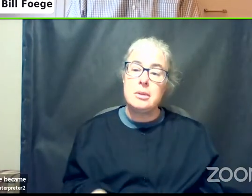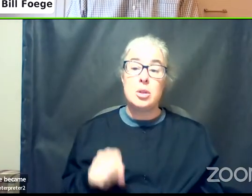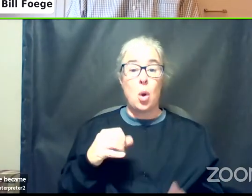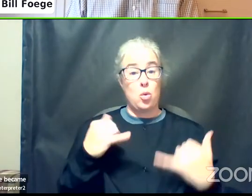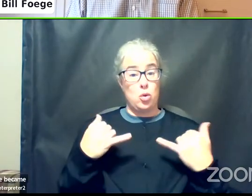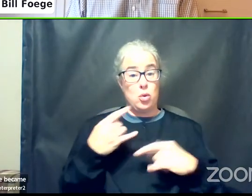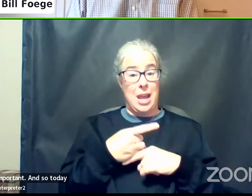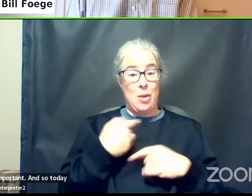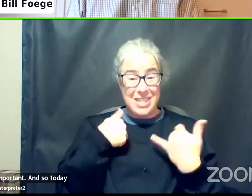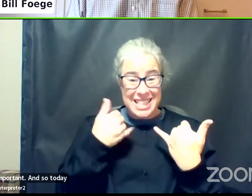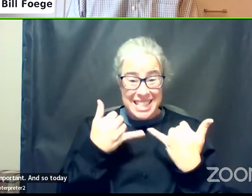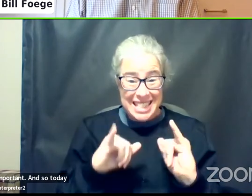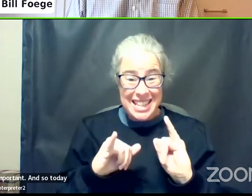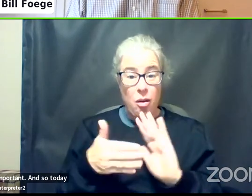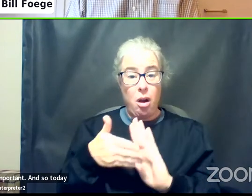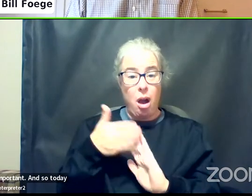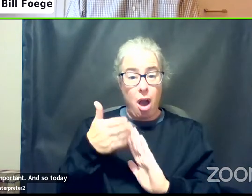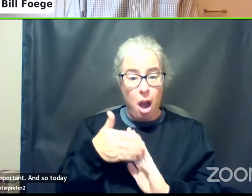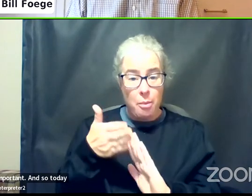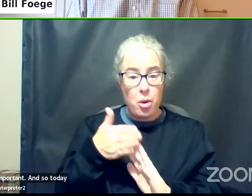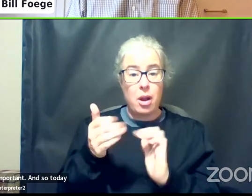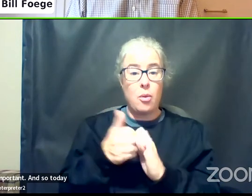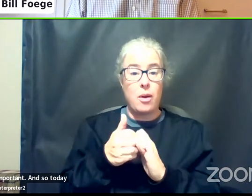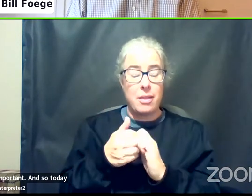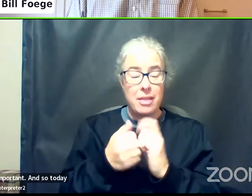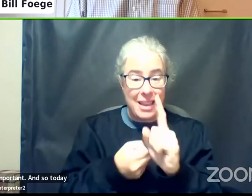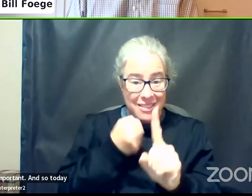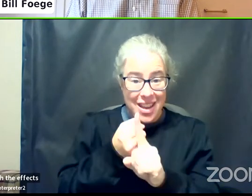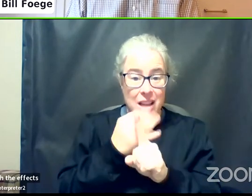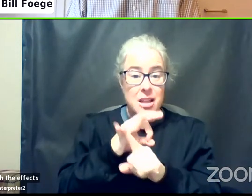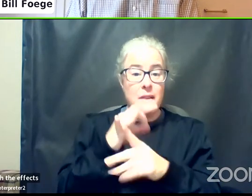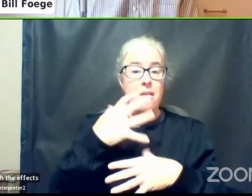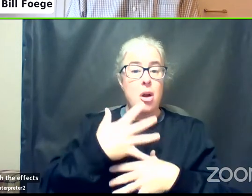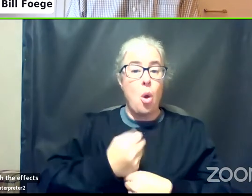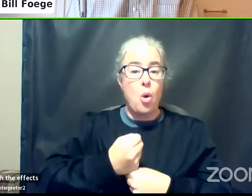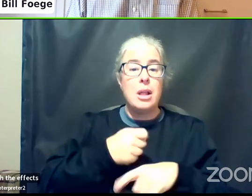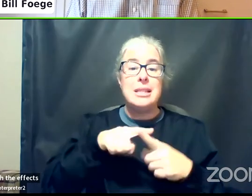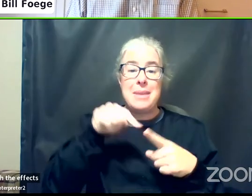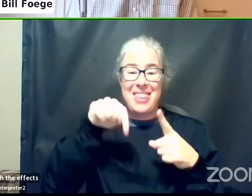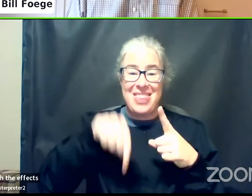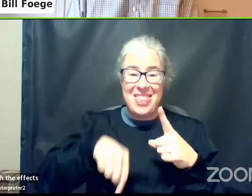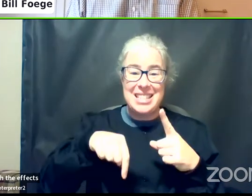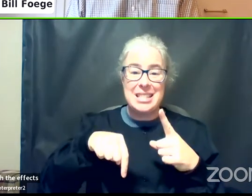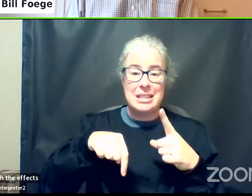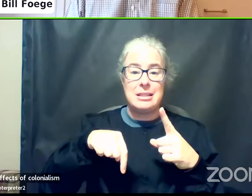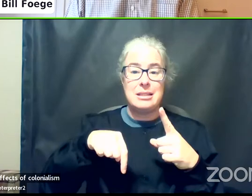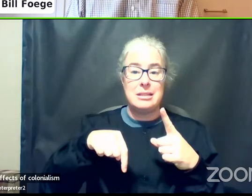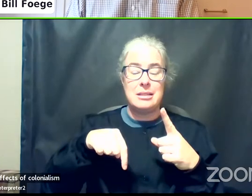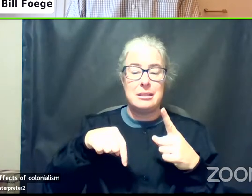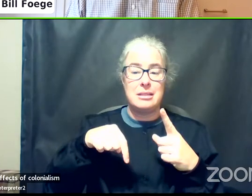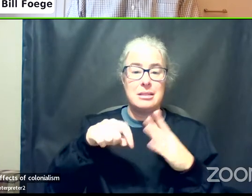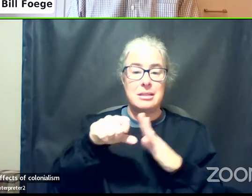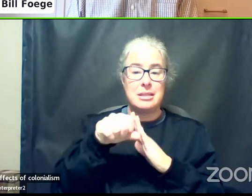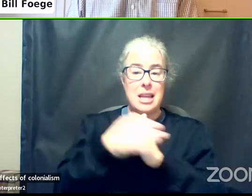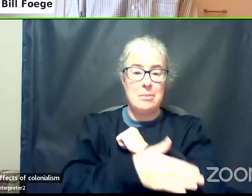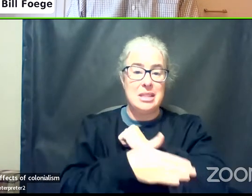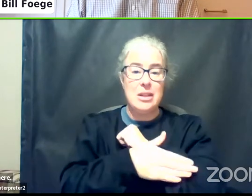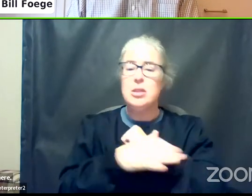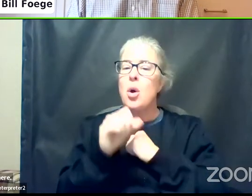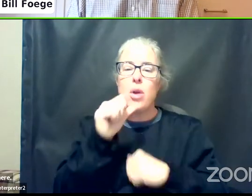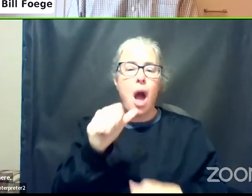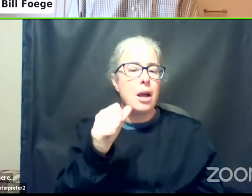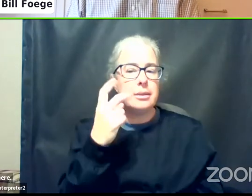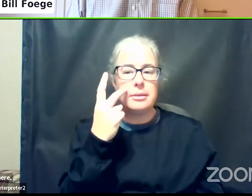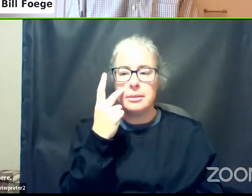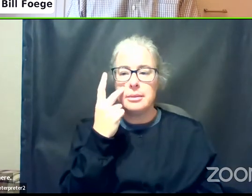we're still operating with the effects of colonialism in this hemisphere so not